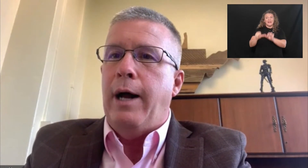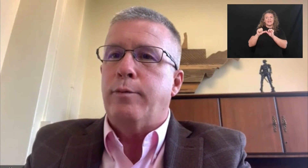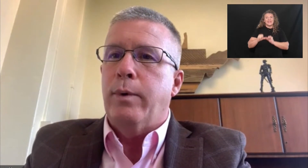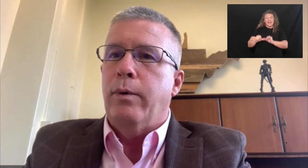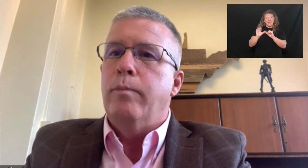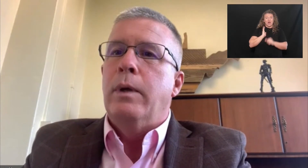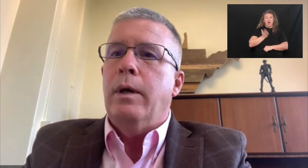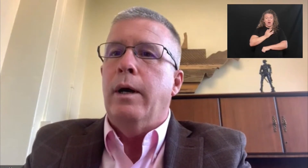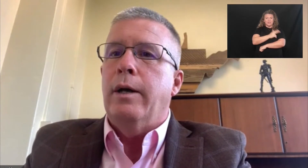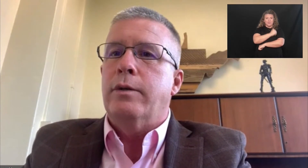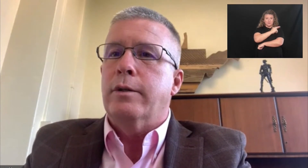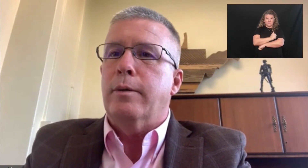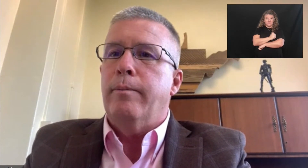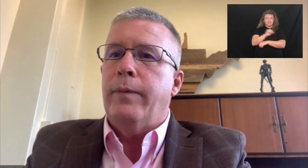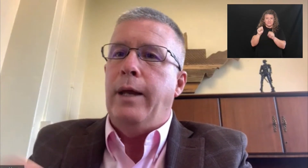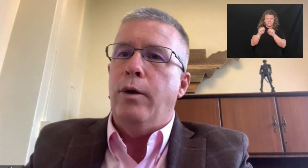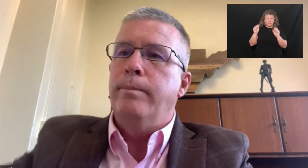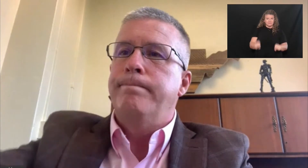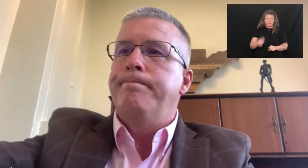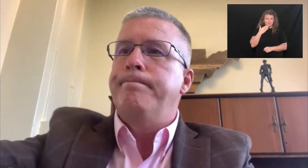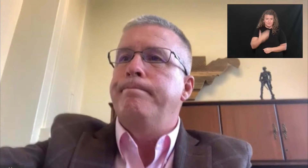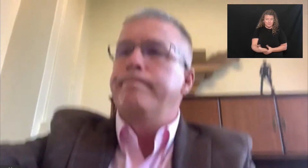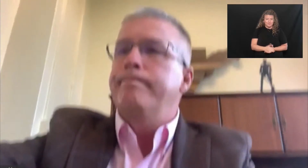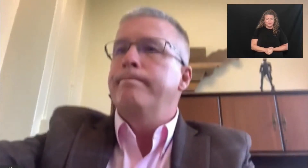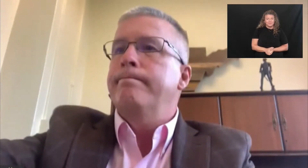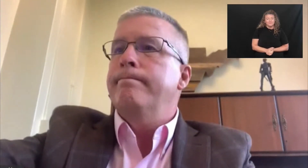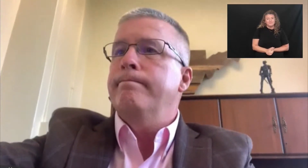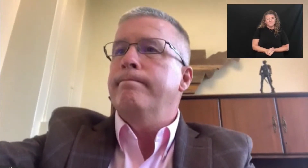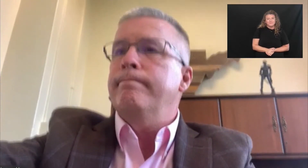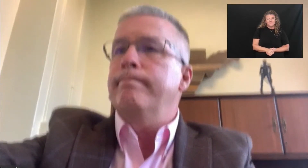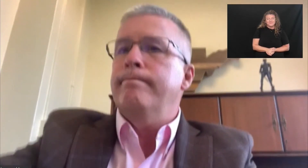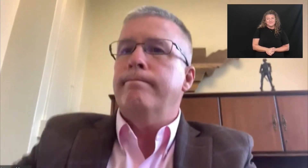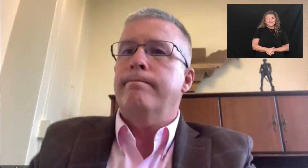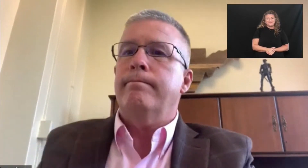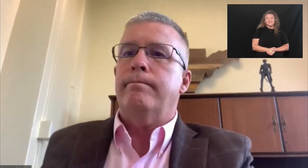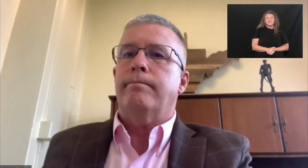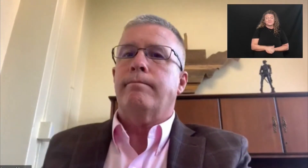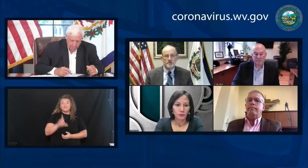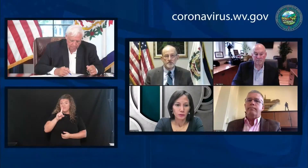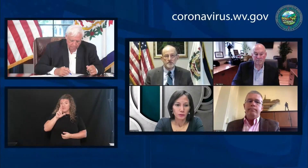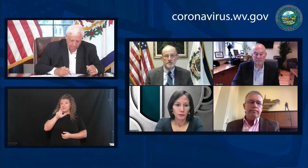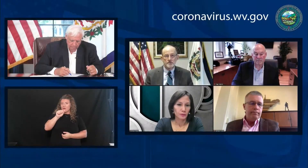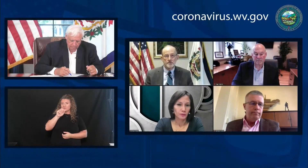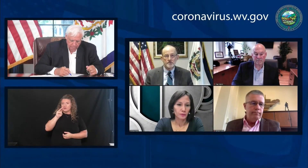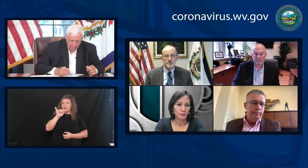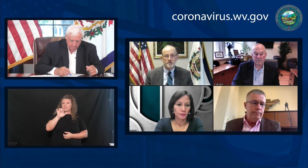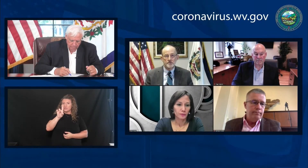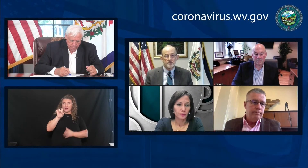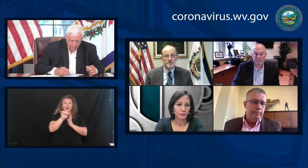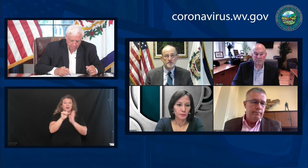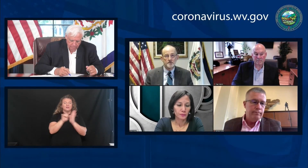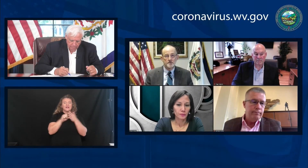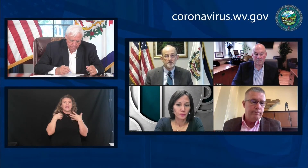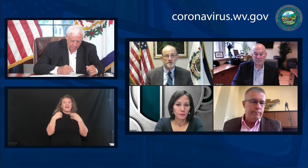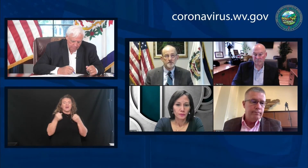of our hospital system. Thank you. Thank you, sir. Next to Dr. Ayn Amjad, our State Health Officer.